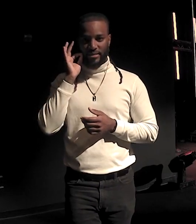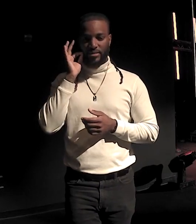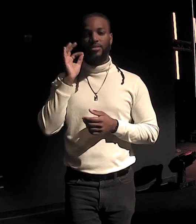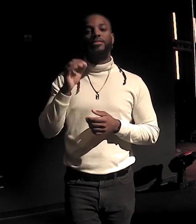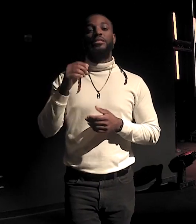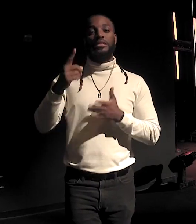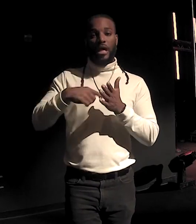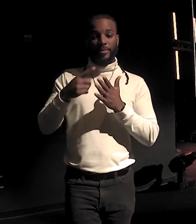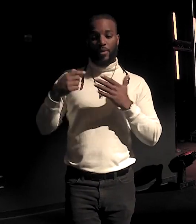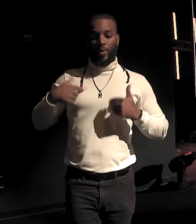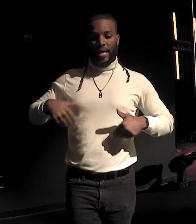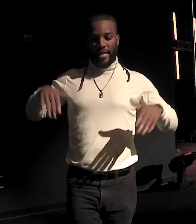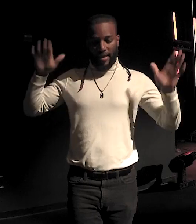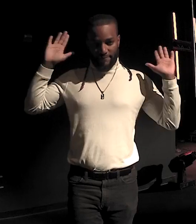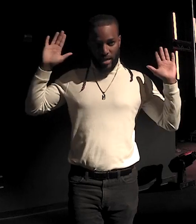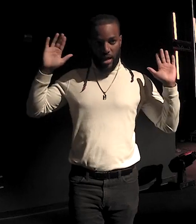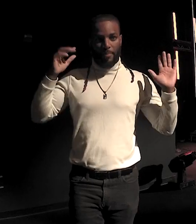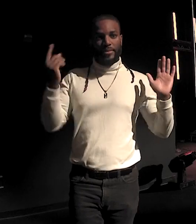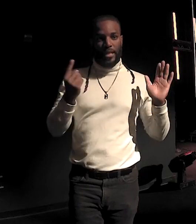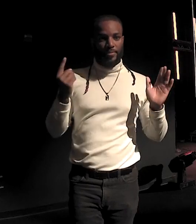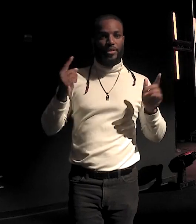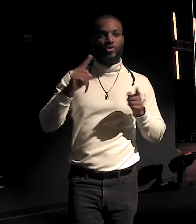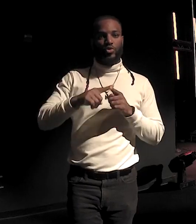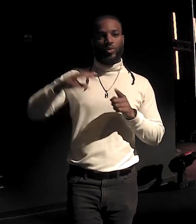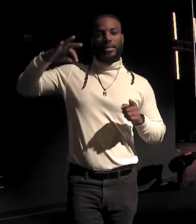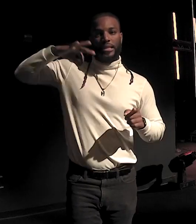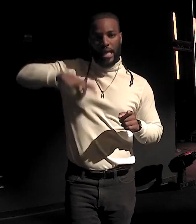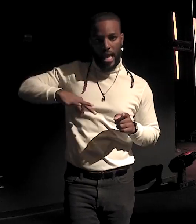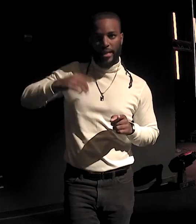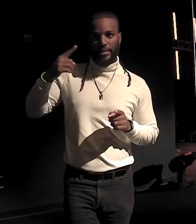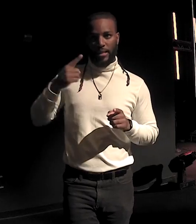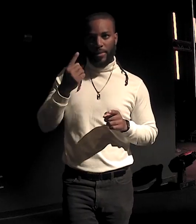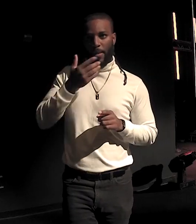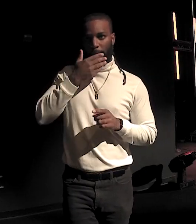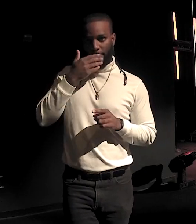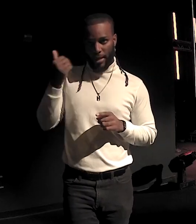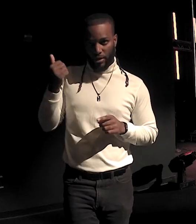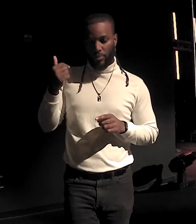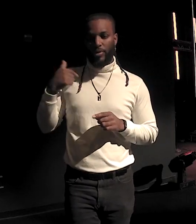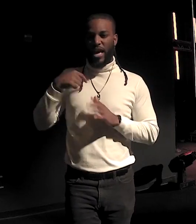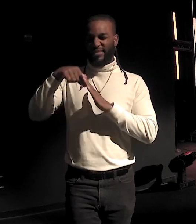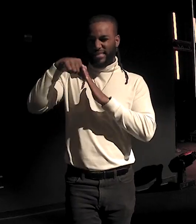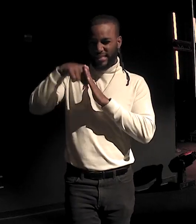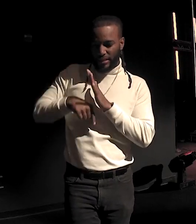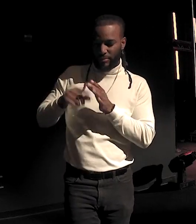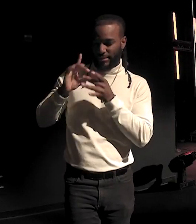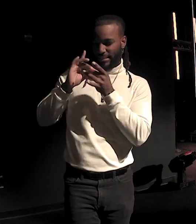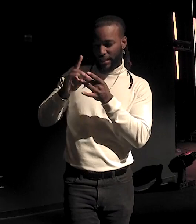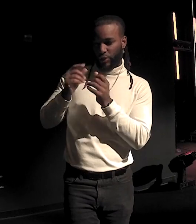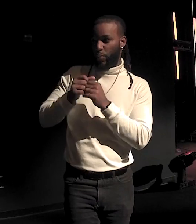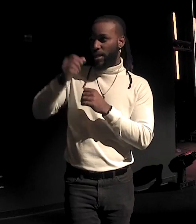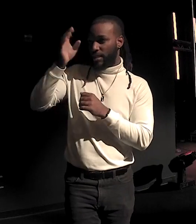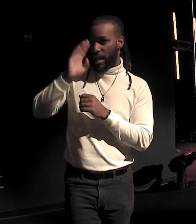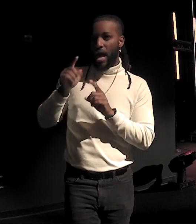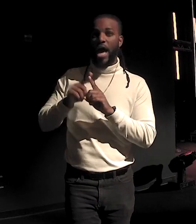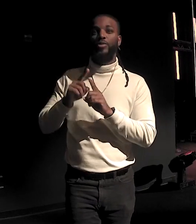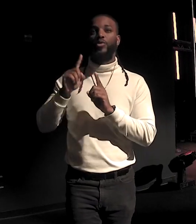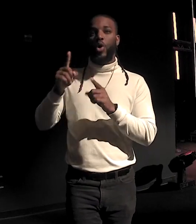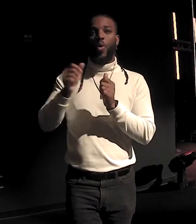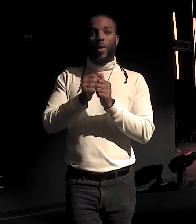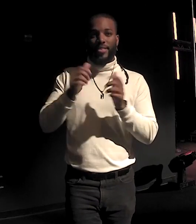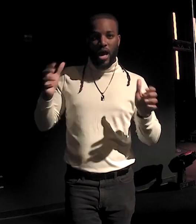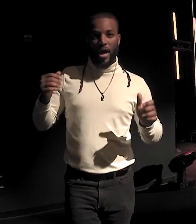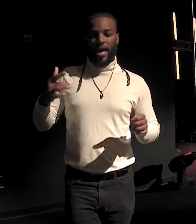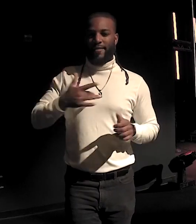sometimes we give up something to gain something better, that we have a deeper connection with God as we go without and